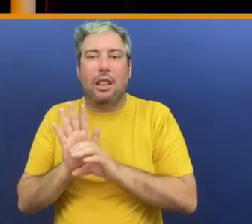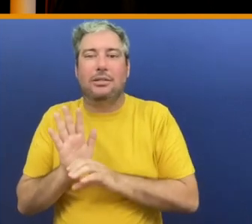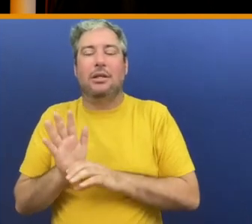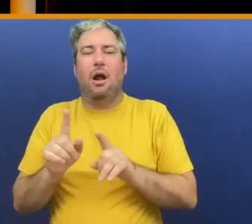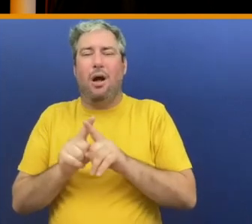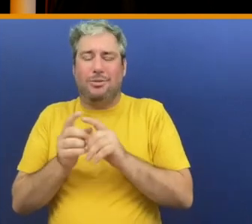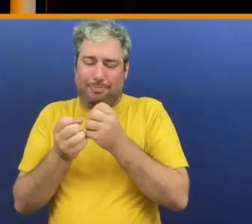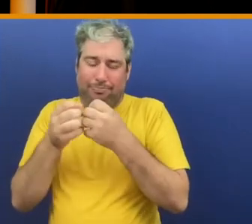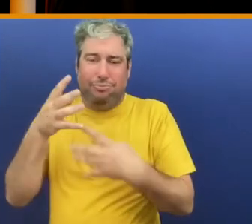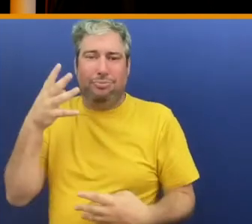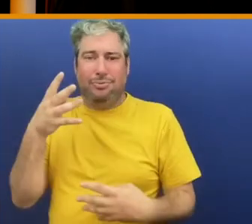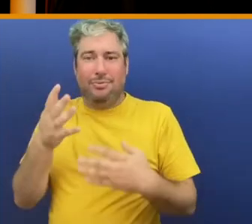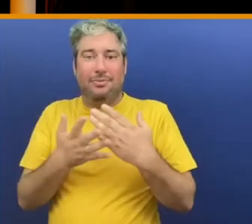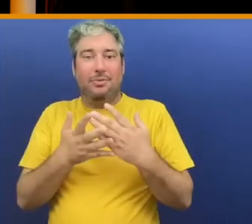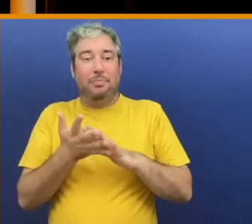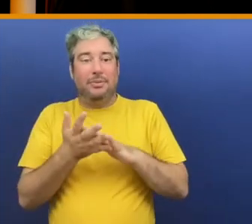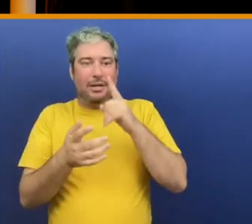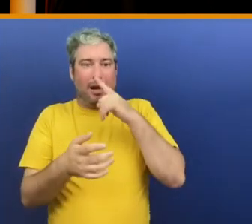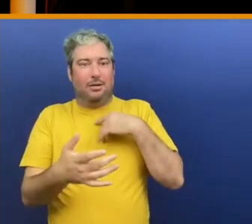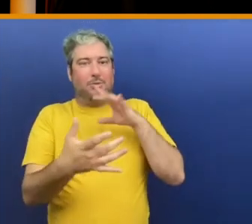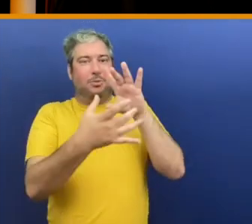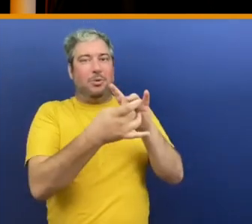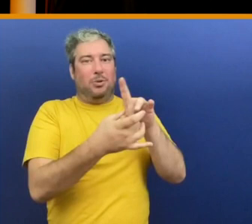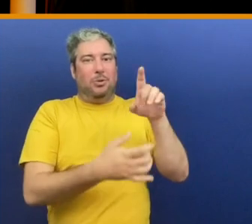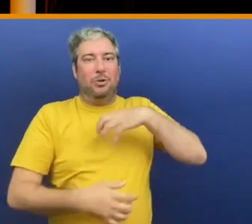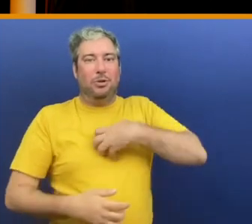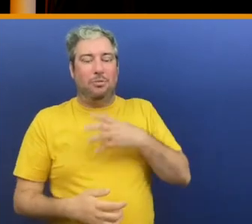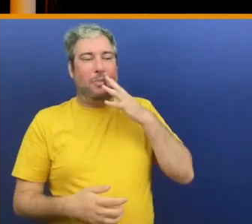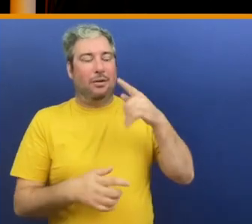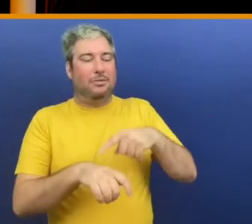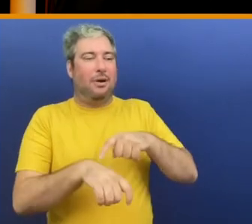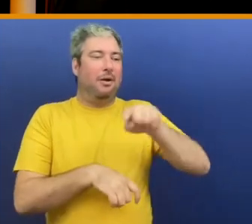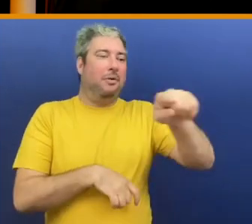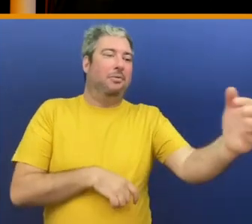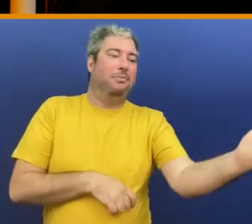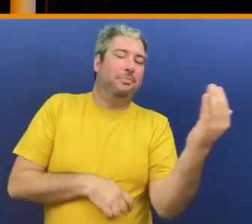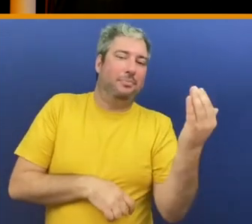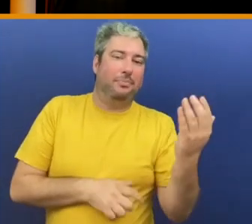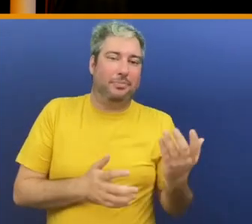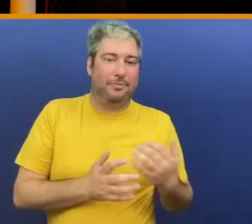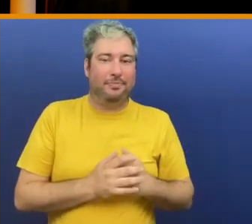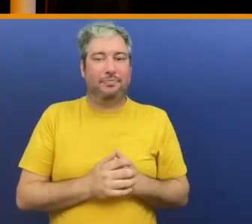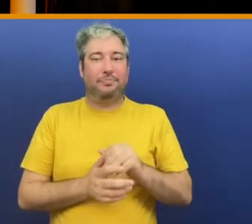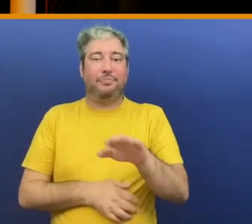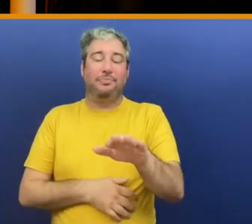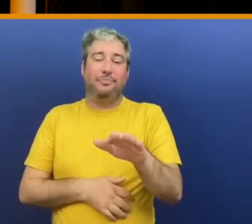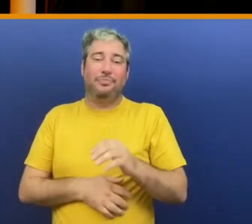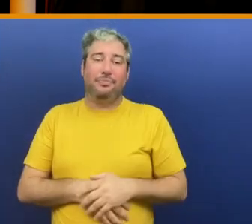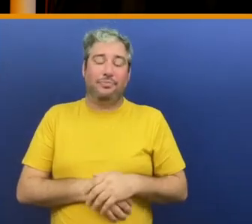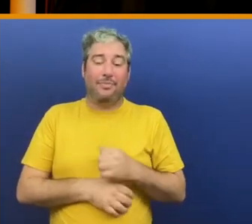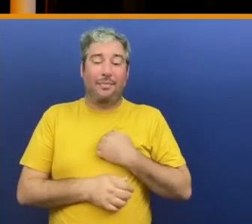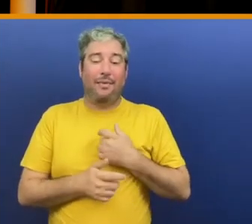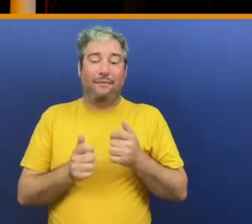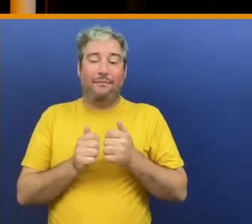comes. Conference. Our values have always been inextricably interwoven, both at home and